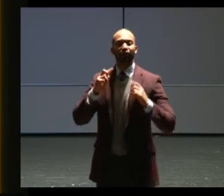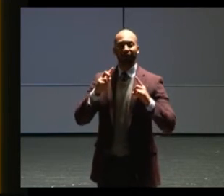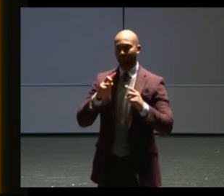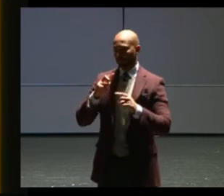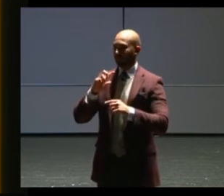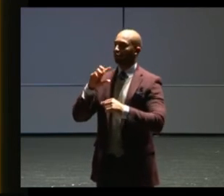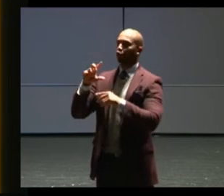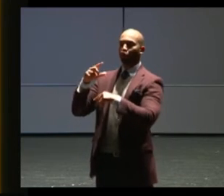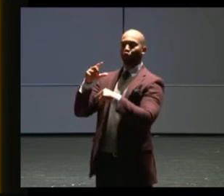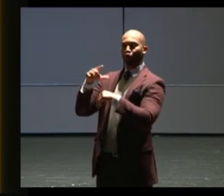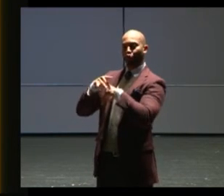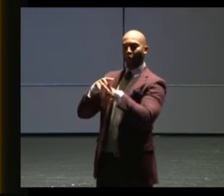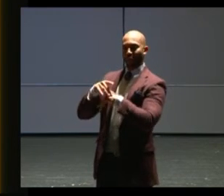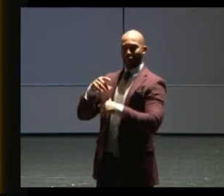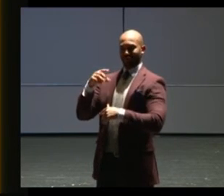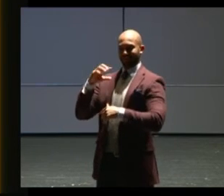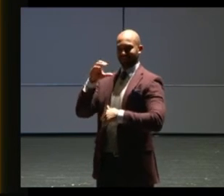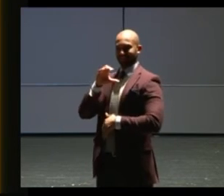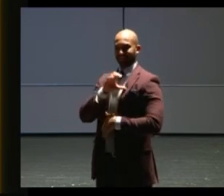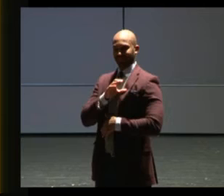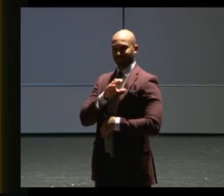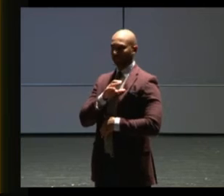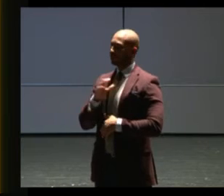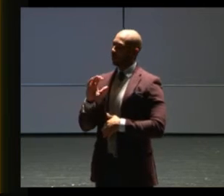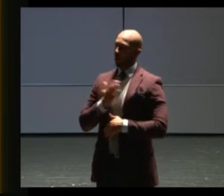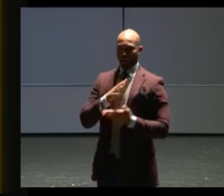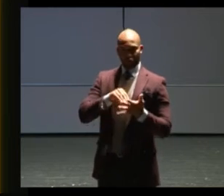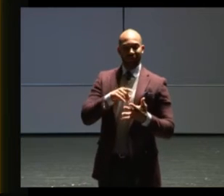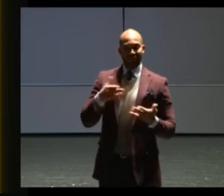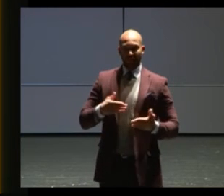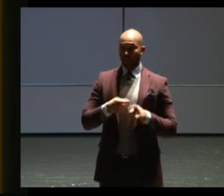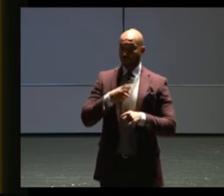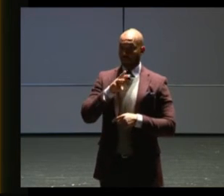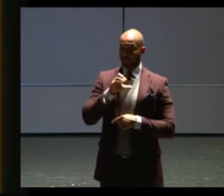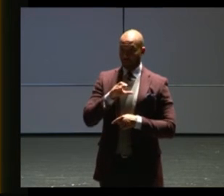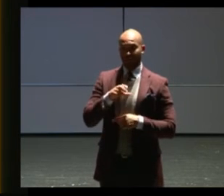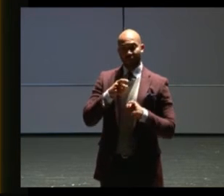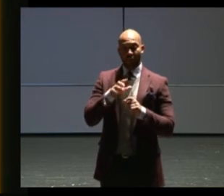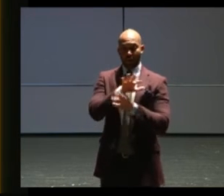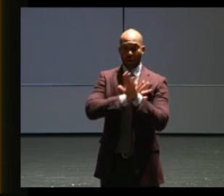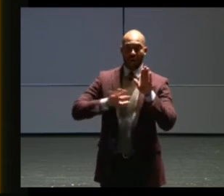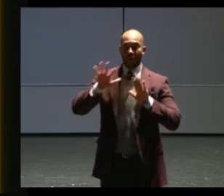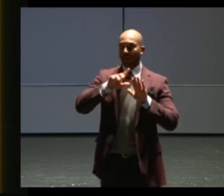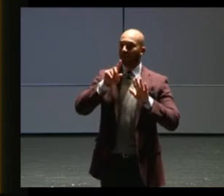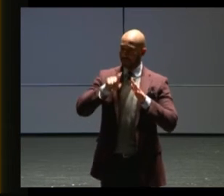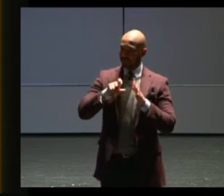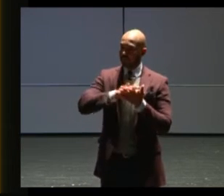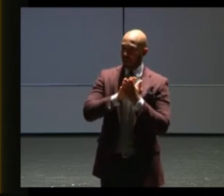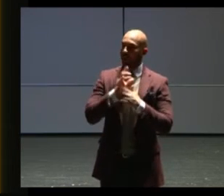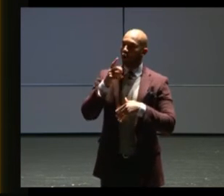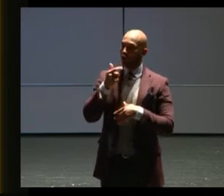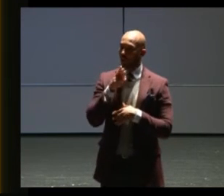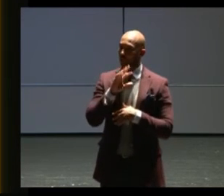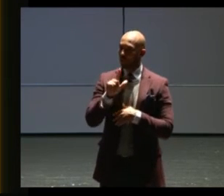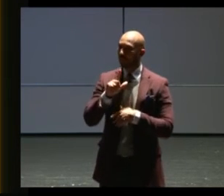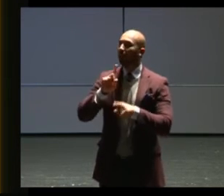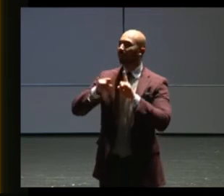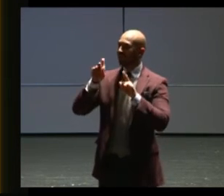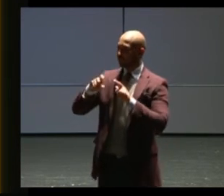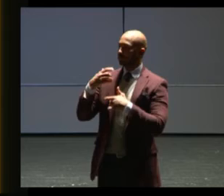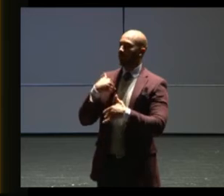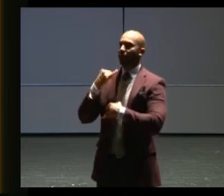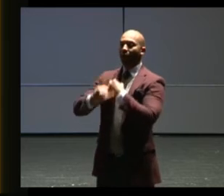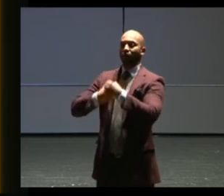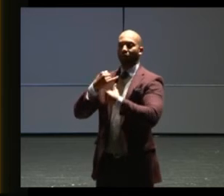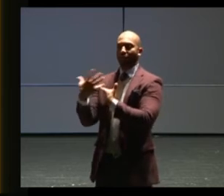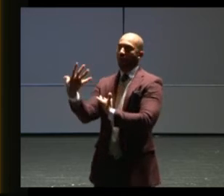global citizens that our students must become. It's important to have that perspective as well. We have been expanding our flex